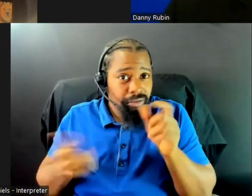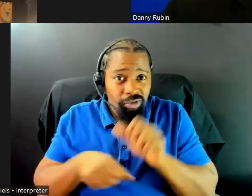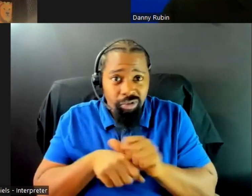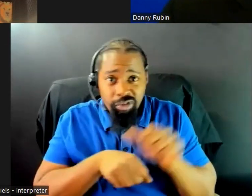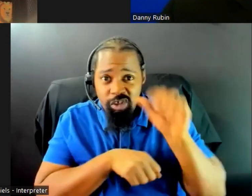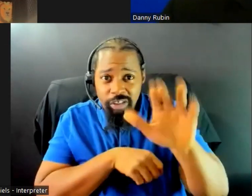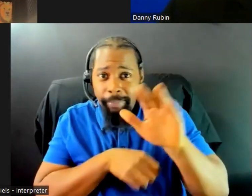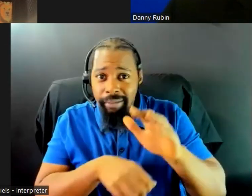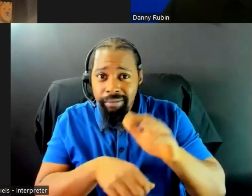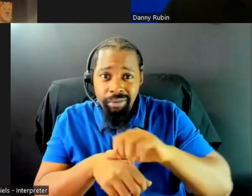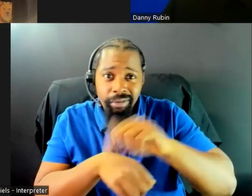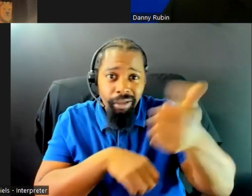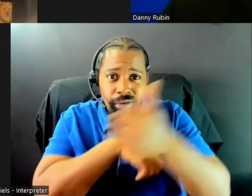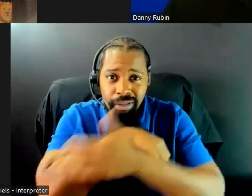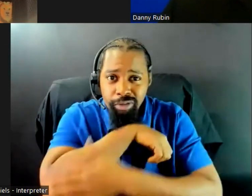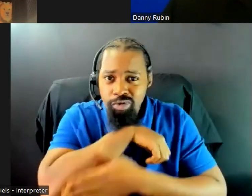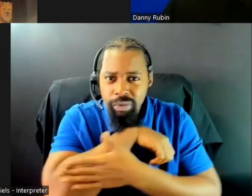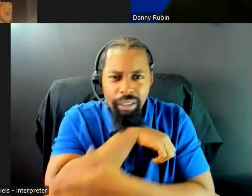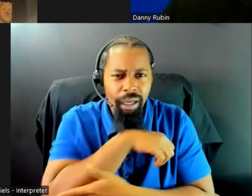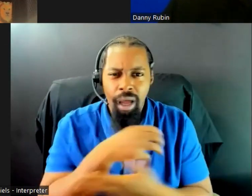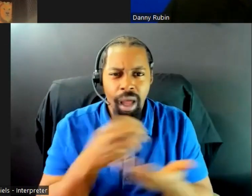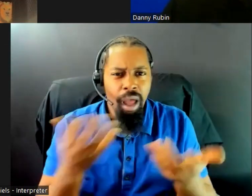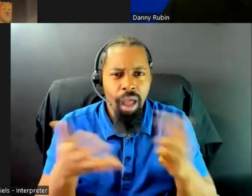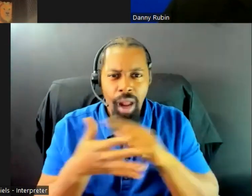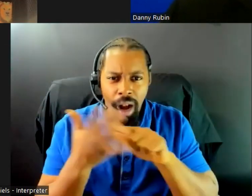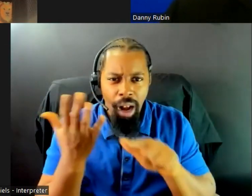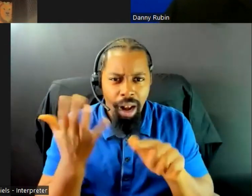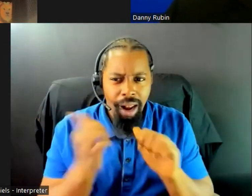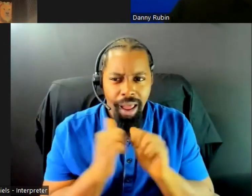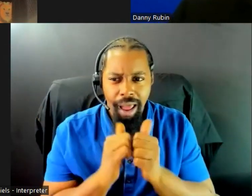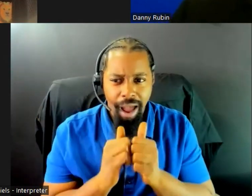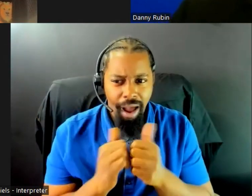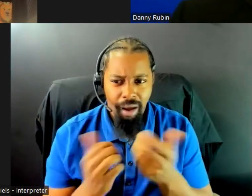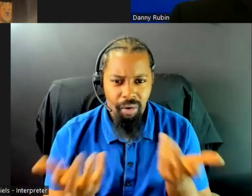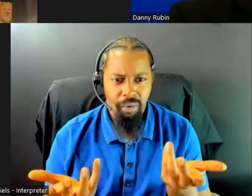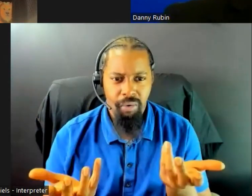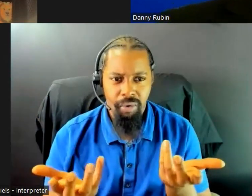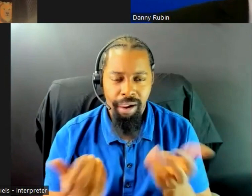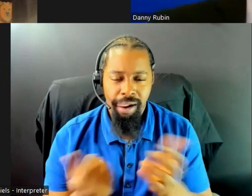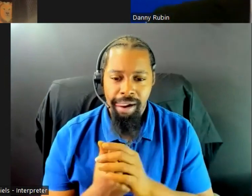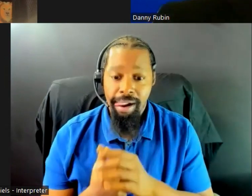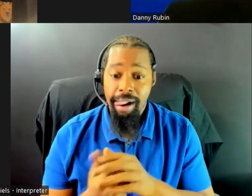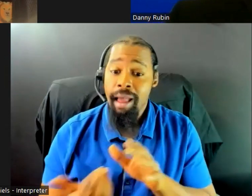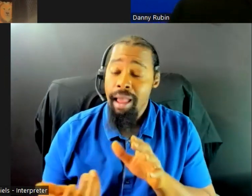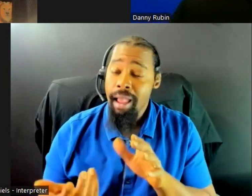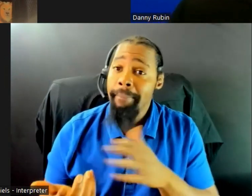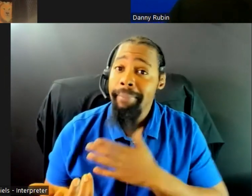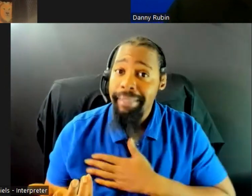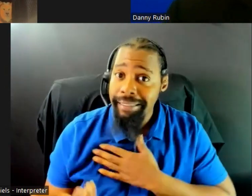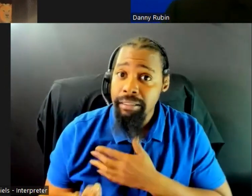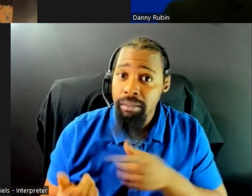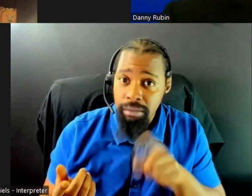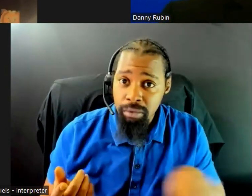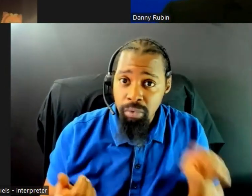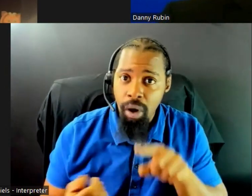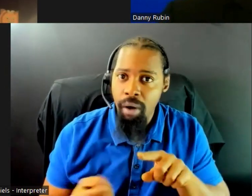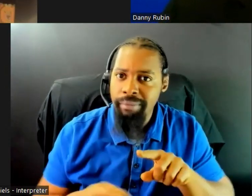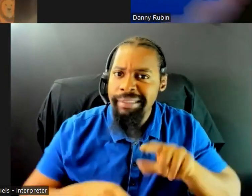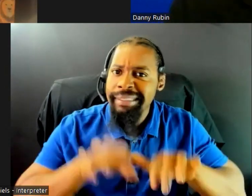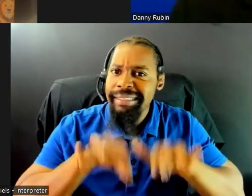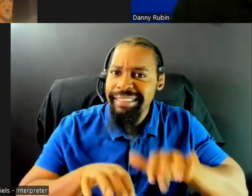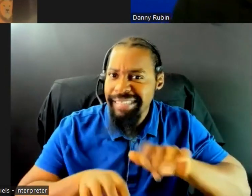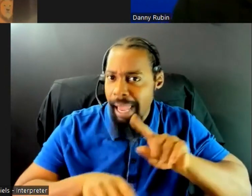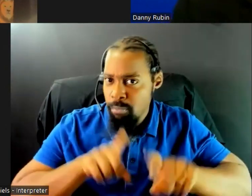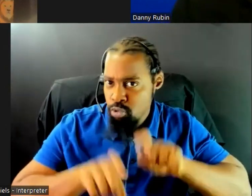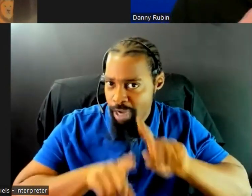dress? And again, I'm encouraging the students, teachers, please start to share your questions in the Q&A as we go. But Sharon, not in the comments,